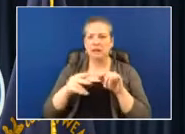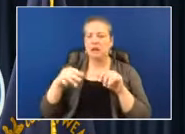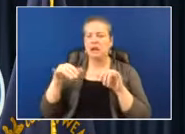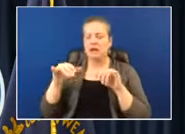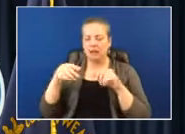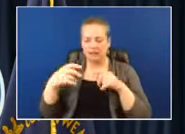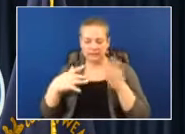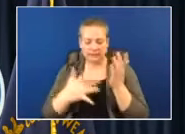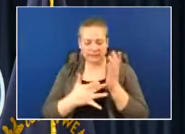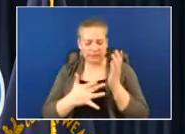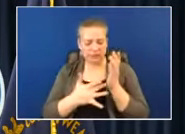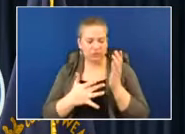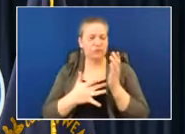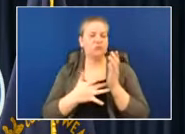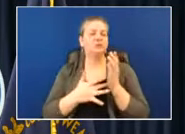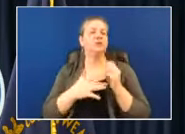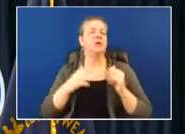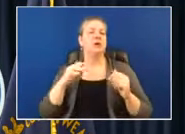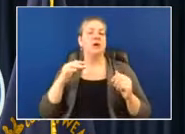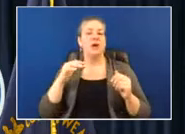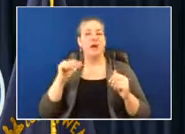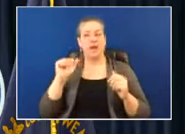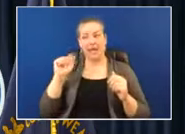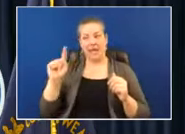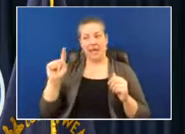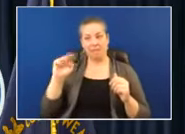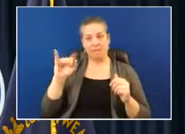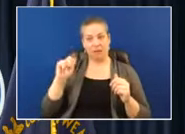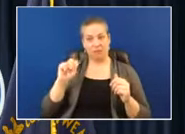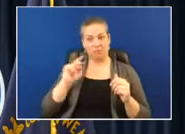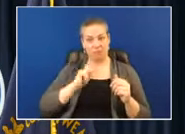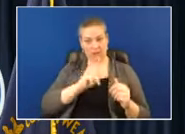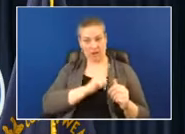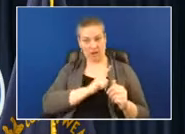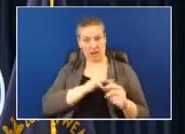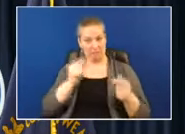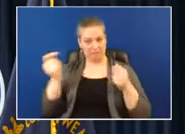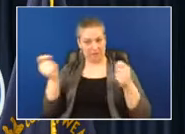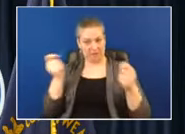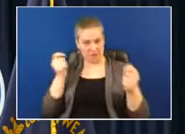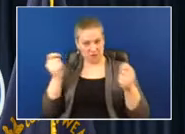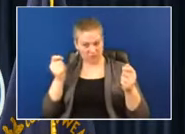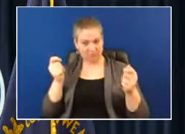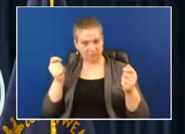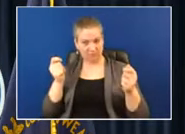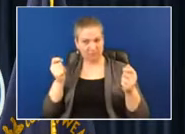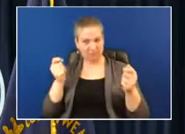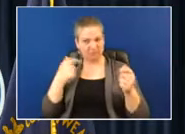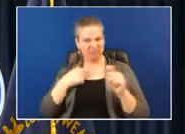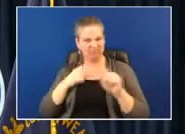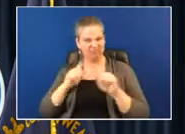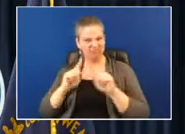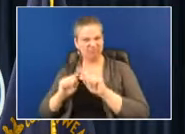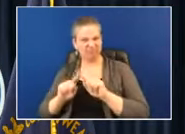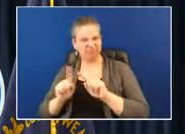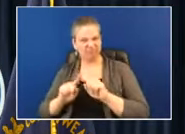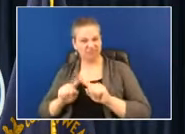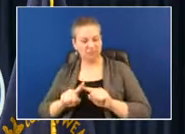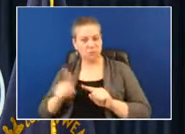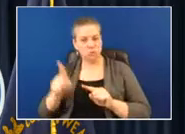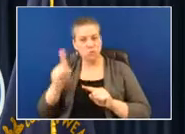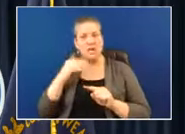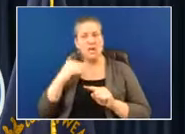mechanics, administrative personnel, and management roles. And it will further FEM Aero's support of cargo hubs like Amazon. That